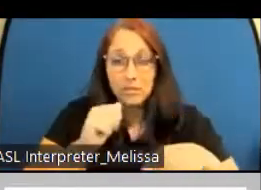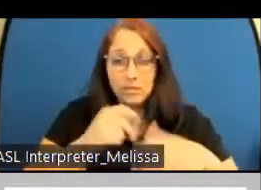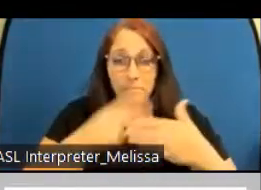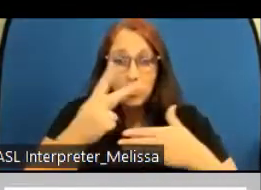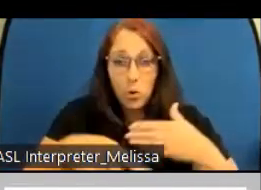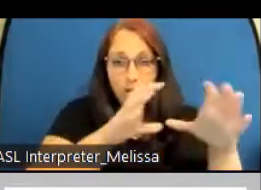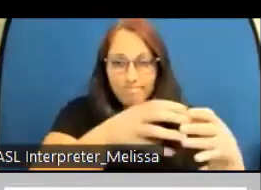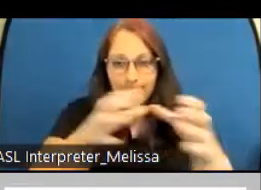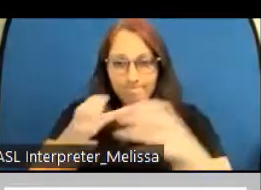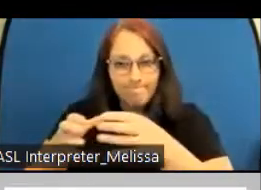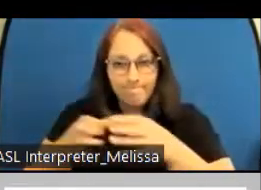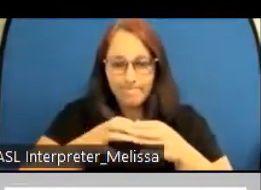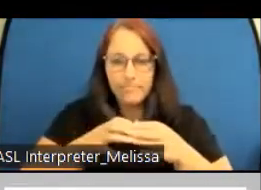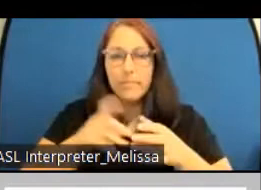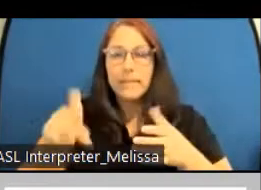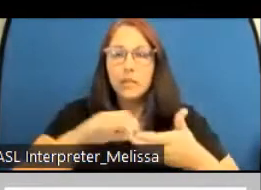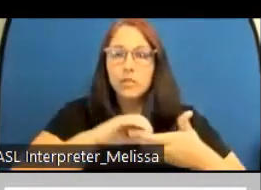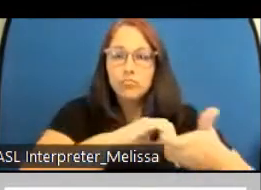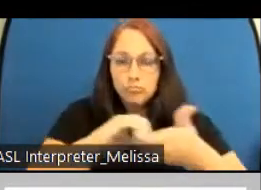Services Resource Center,